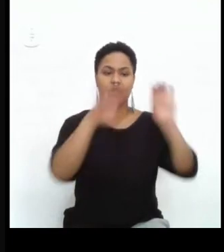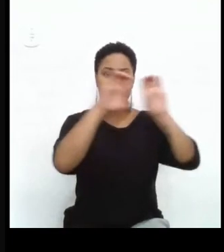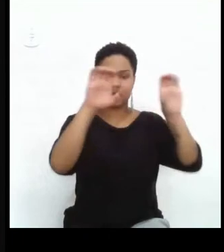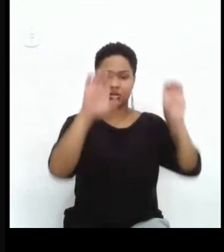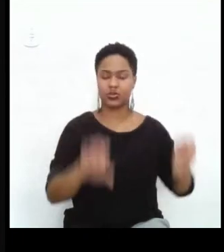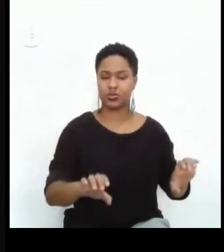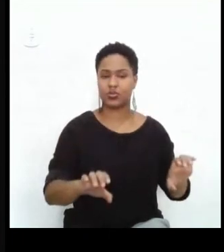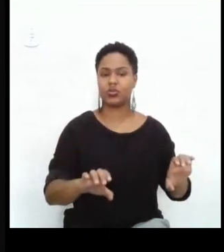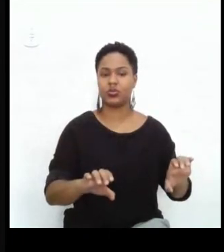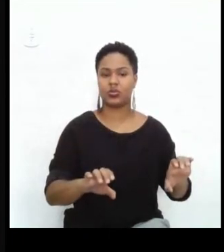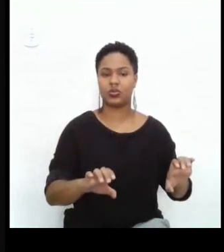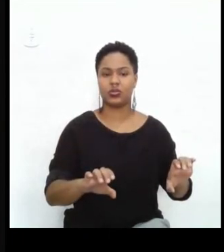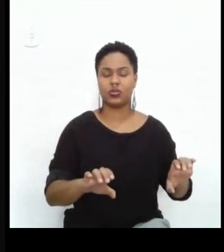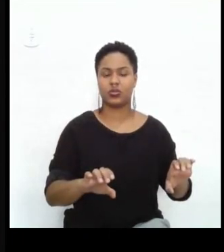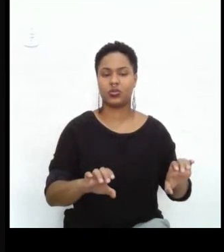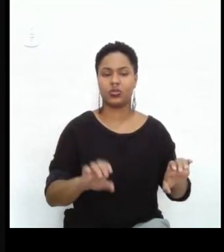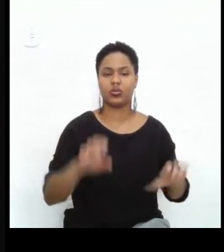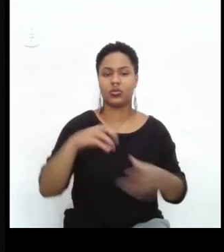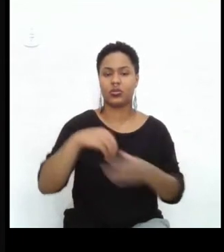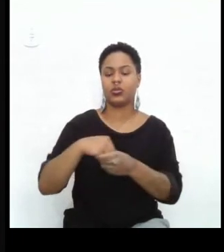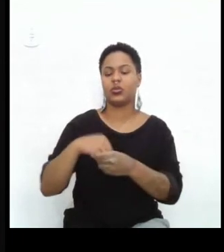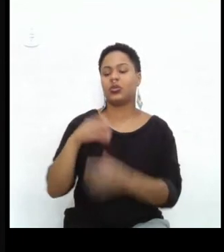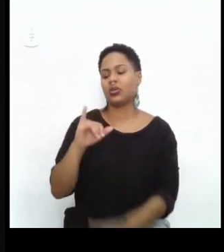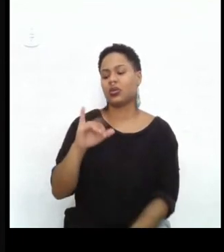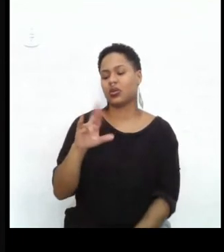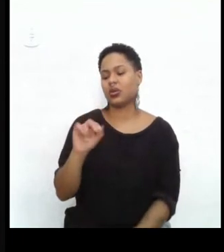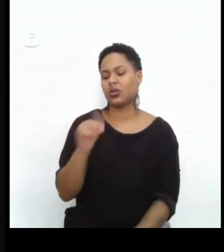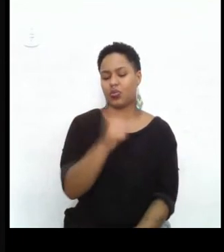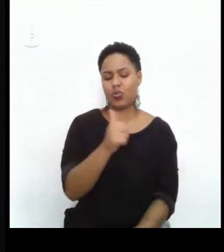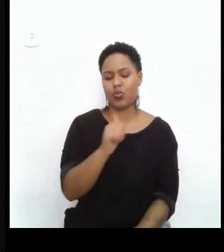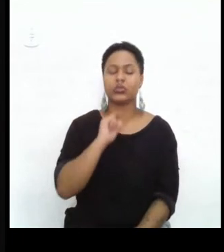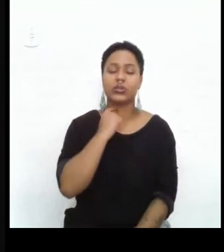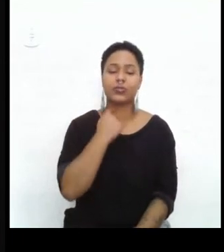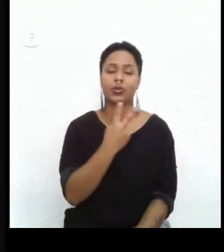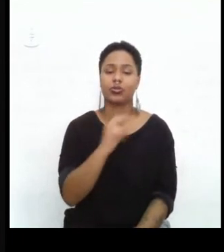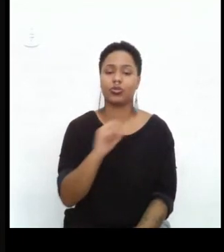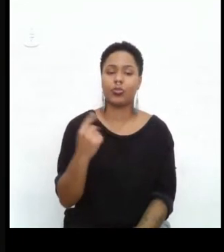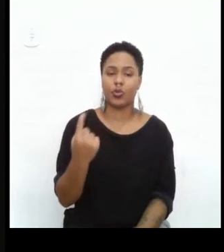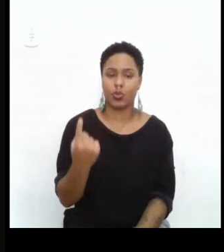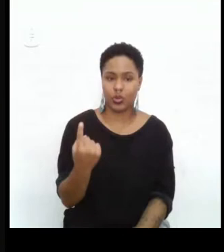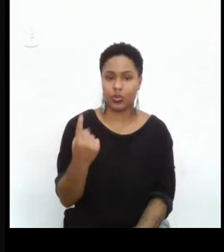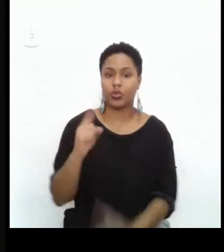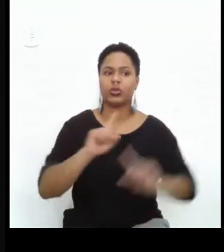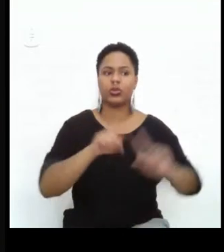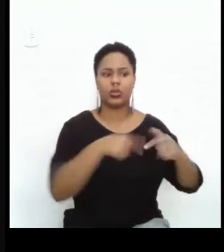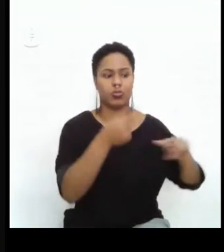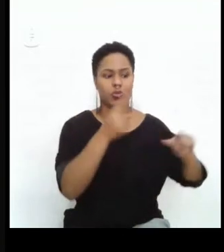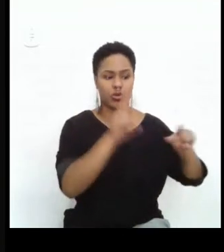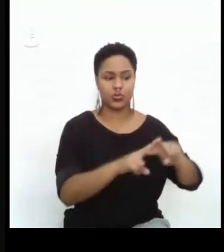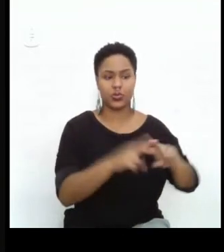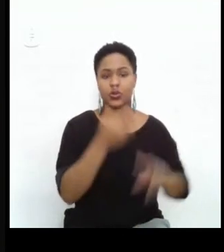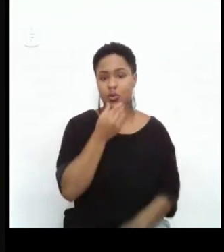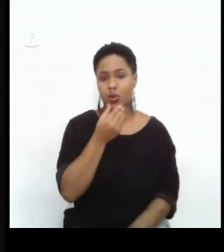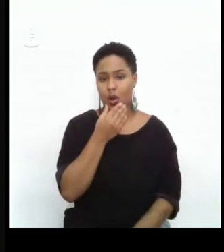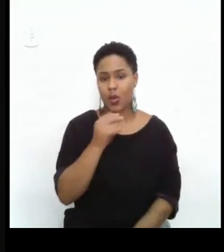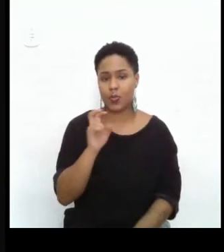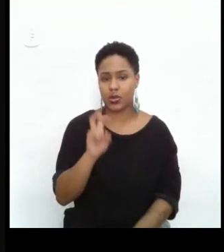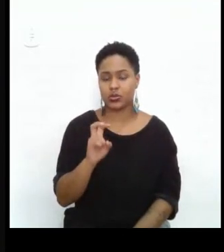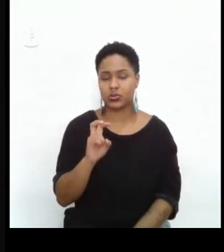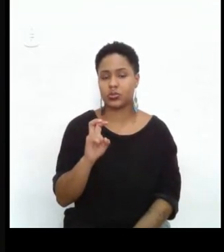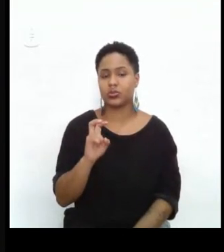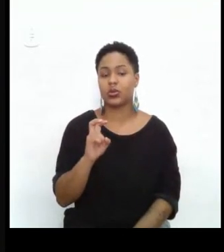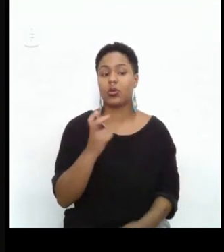this One a arte o pneu Rastro just two Young Men por cento de cor laranja